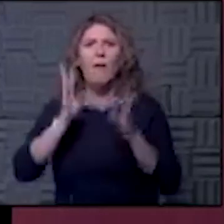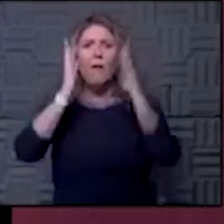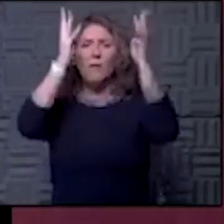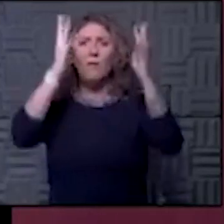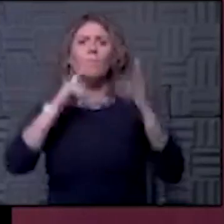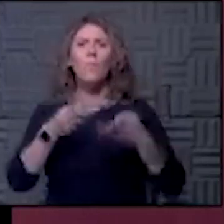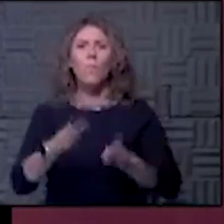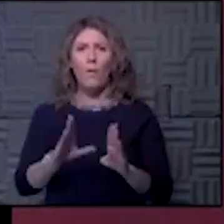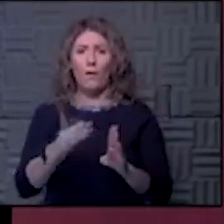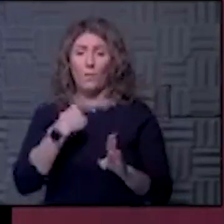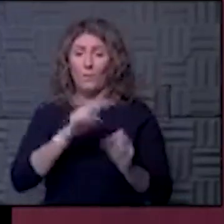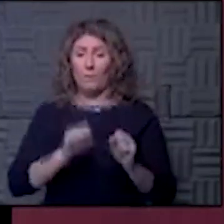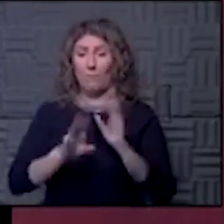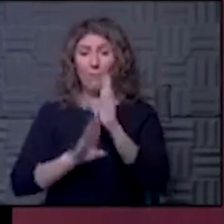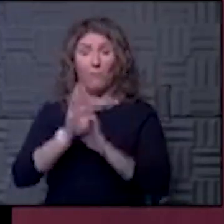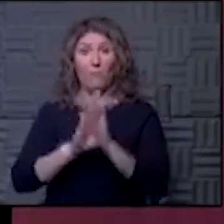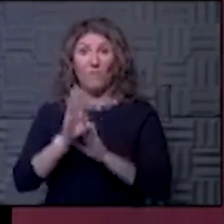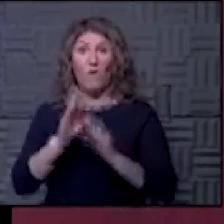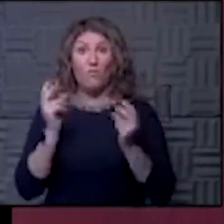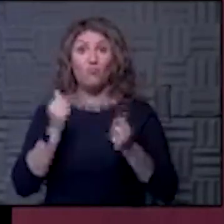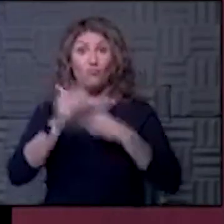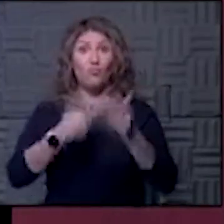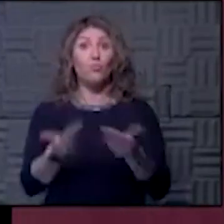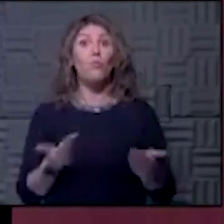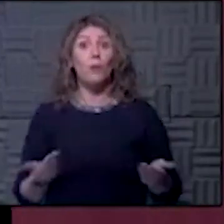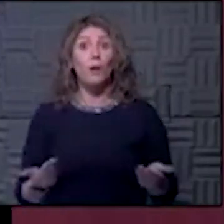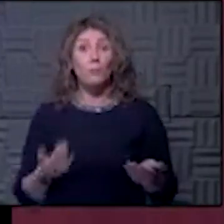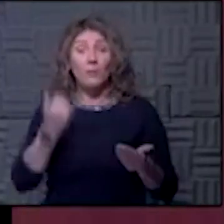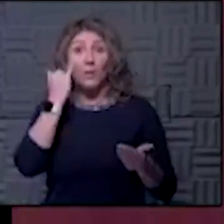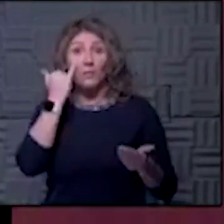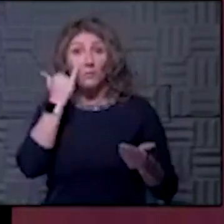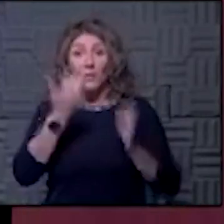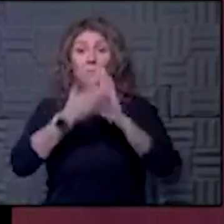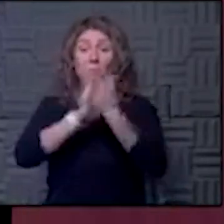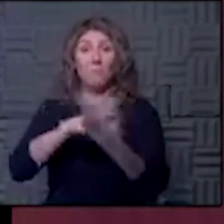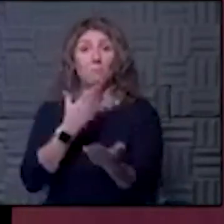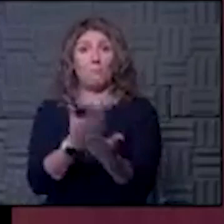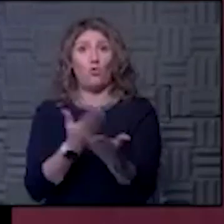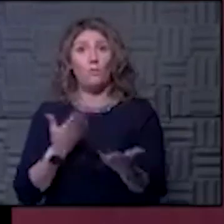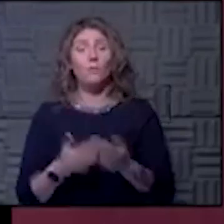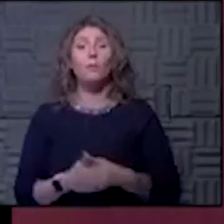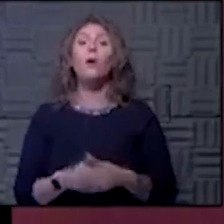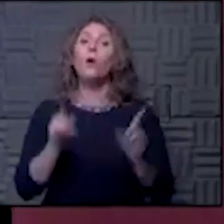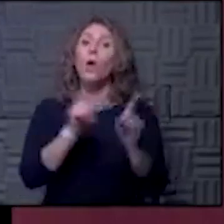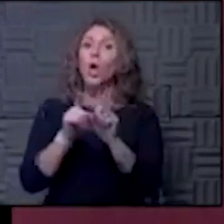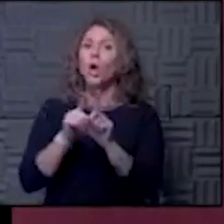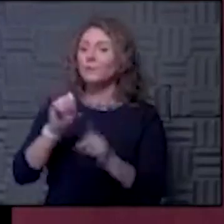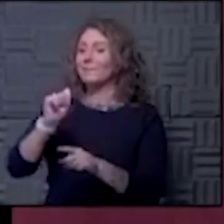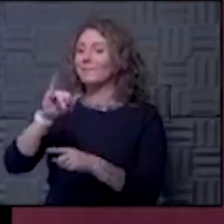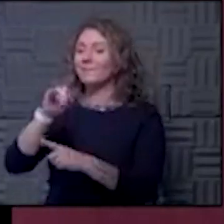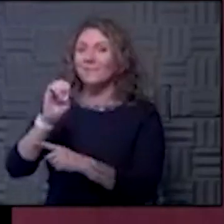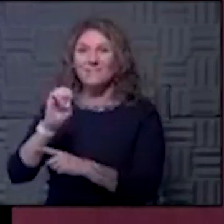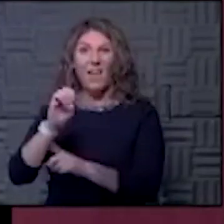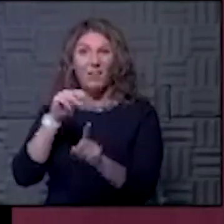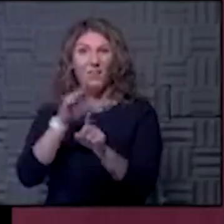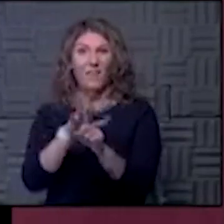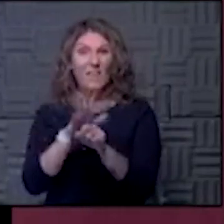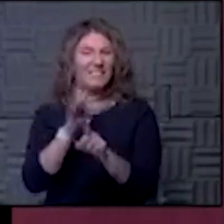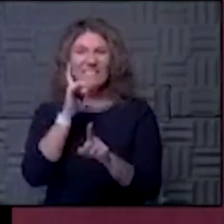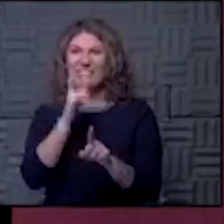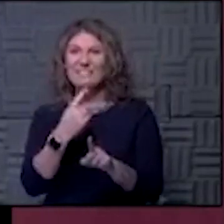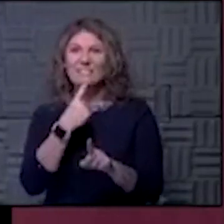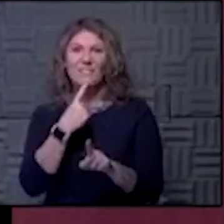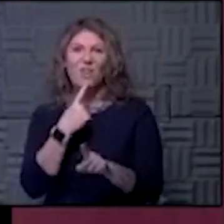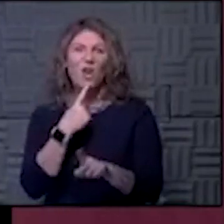that we can develop pretty rapidly now that if this turns out to be proven. Also, the side effects didn't appear to be very severe. You know, muscle